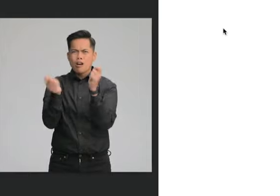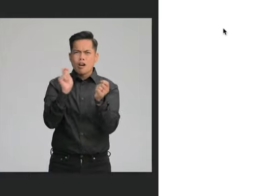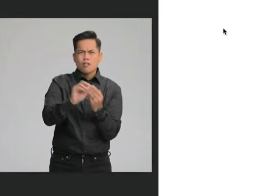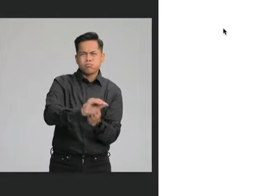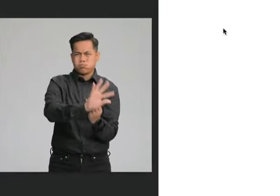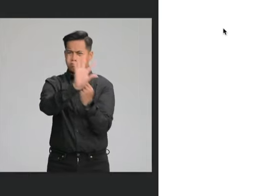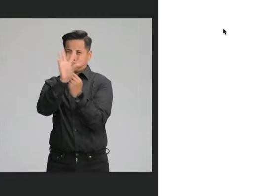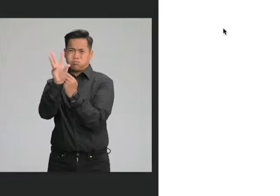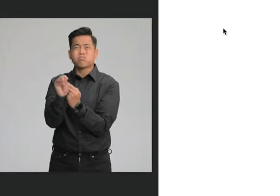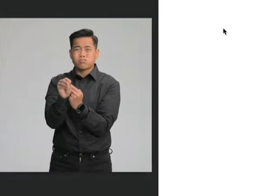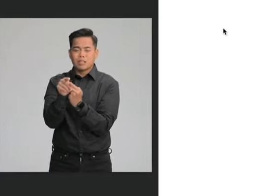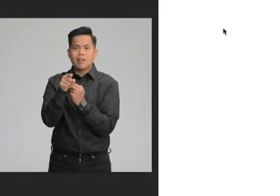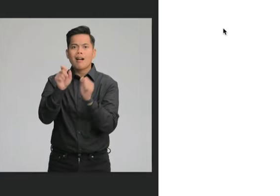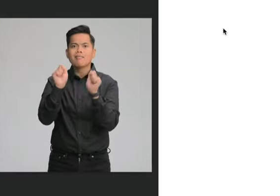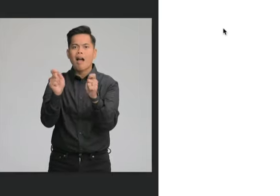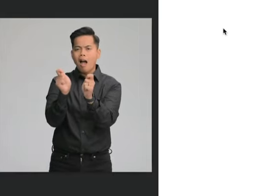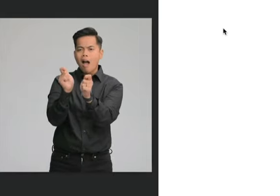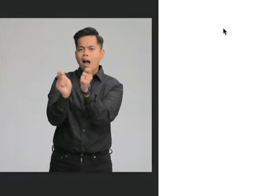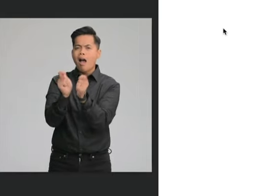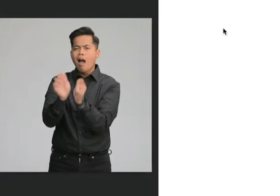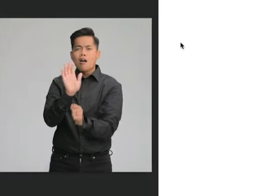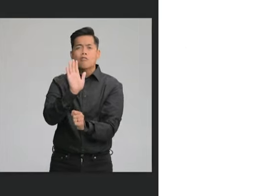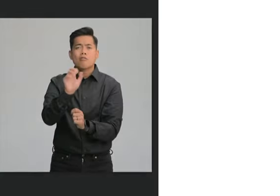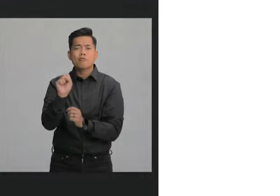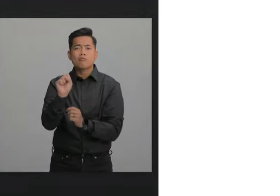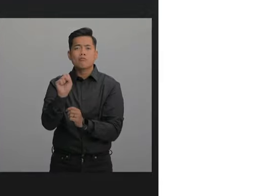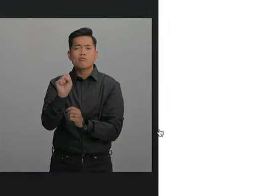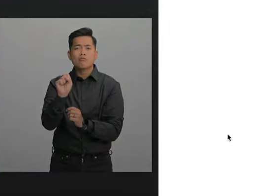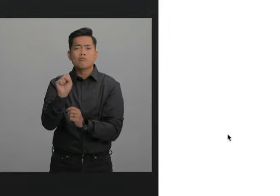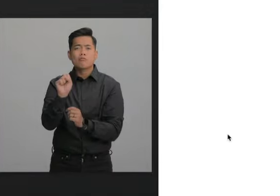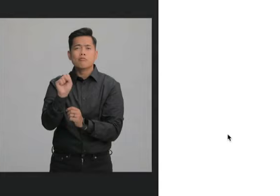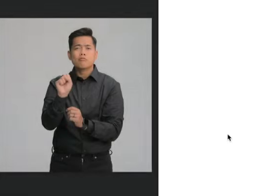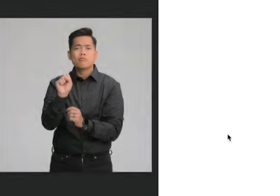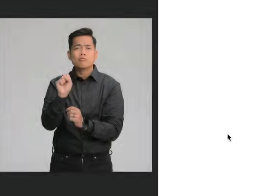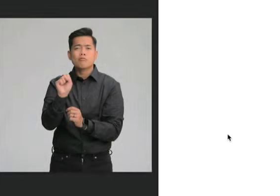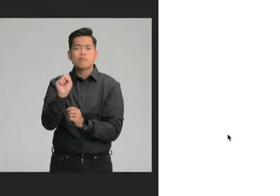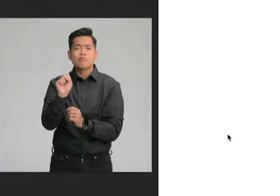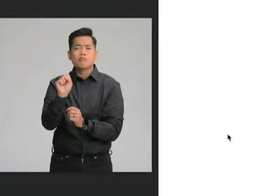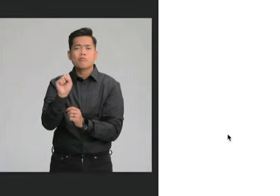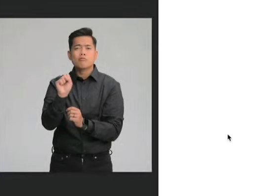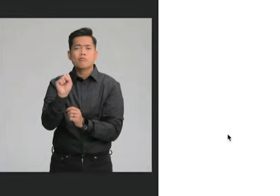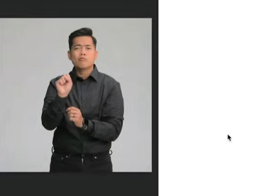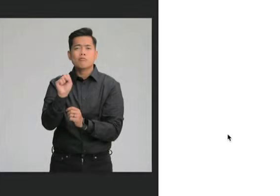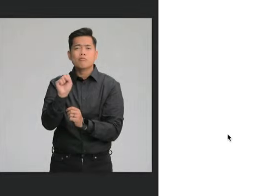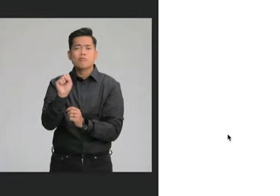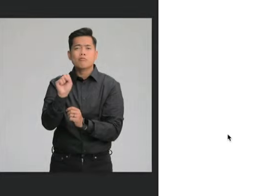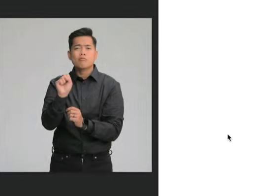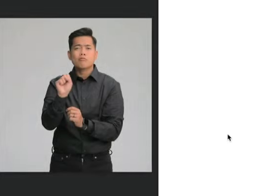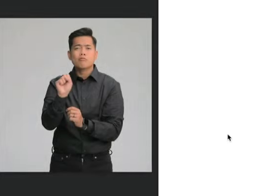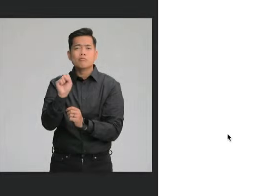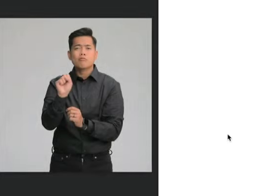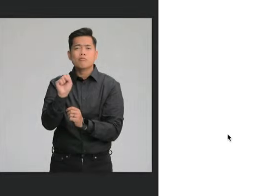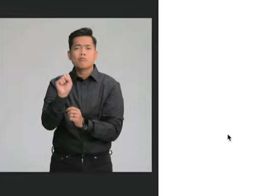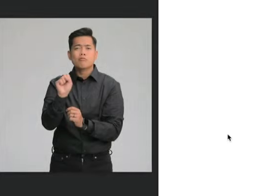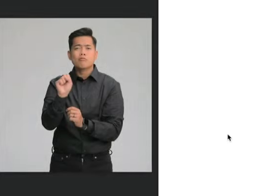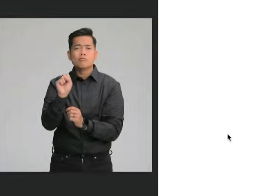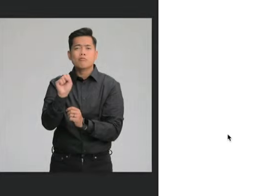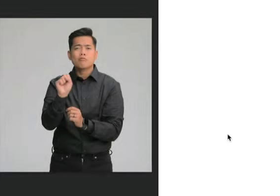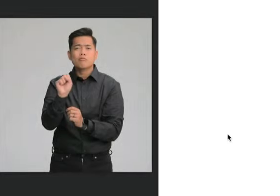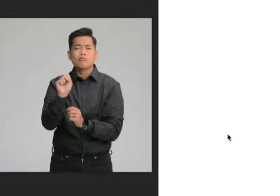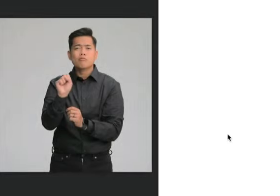providing more creative options for shooting and editing. Okay, so here's the massive thing, right? You can shoot in 48 megapixels and